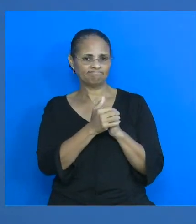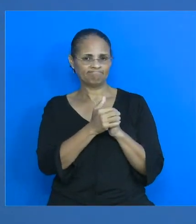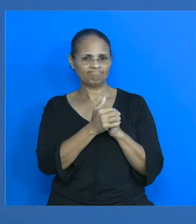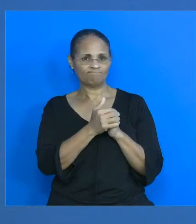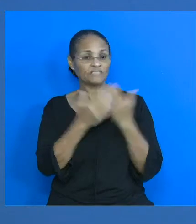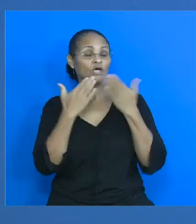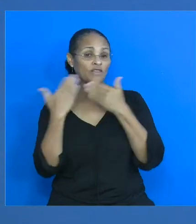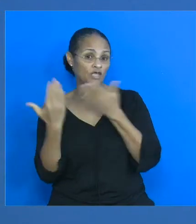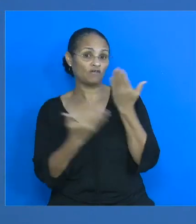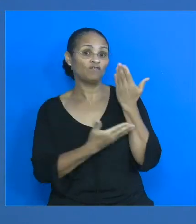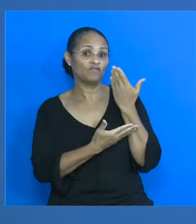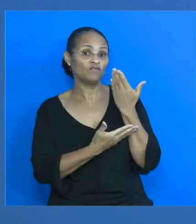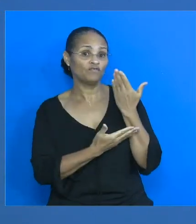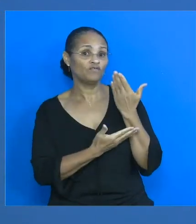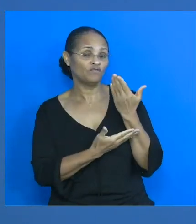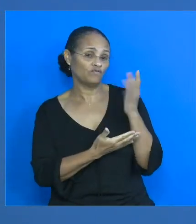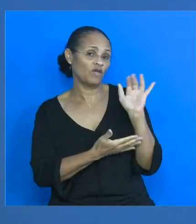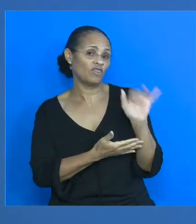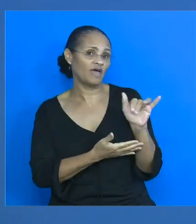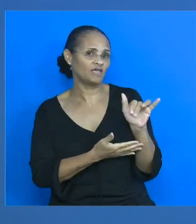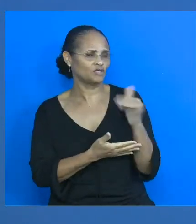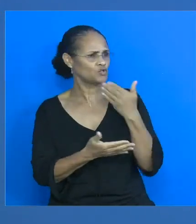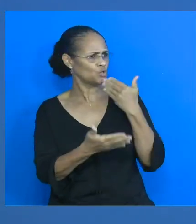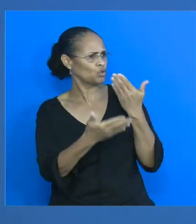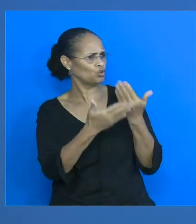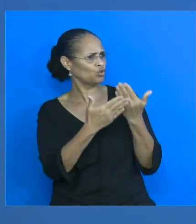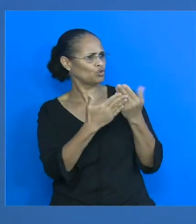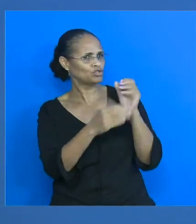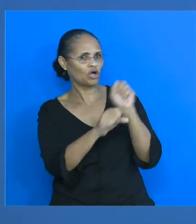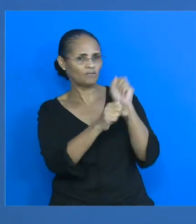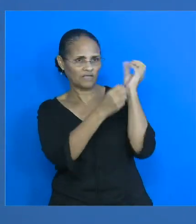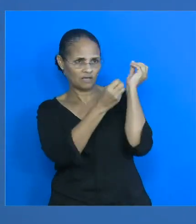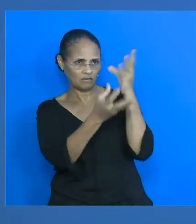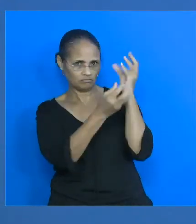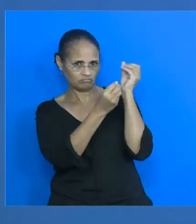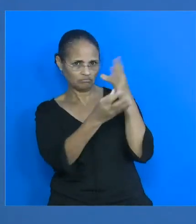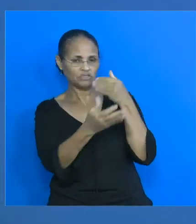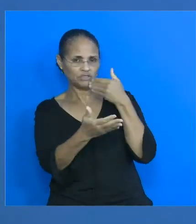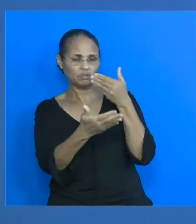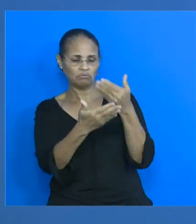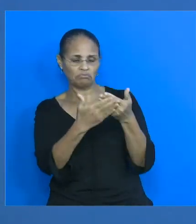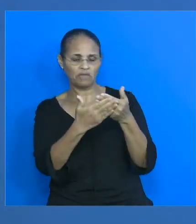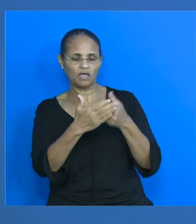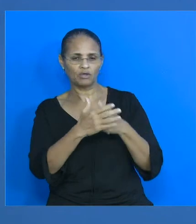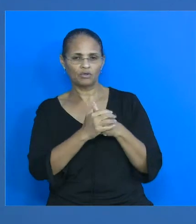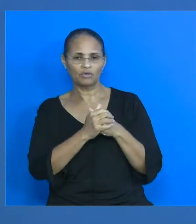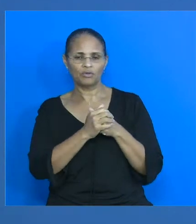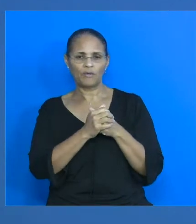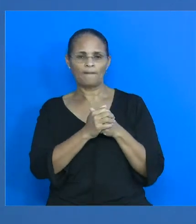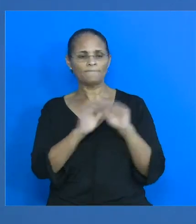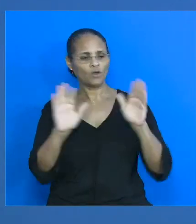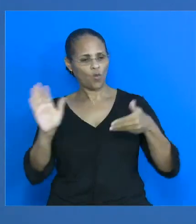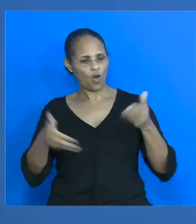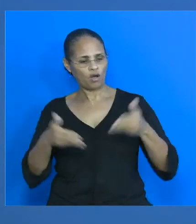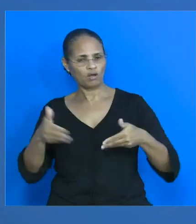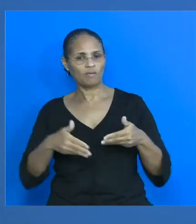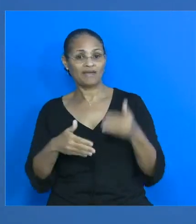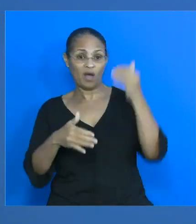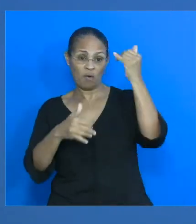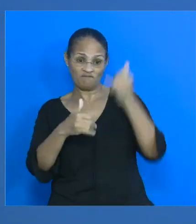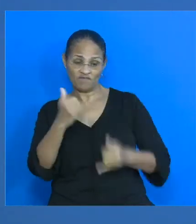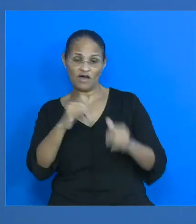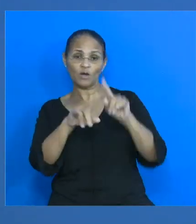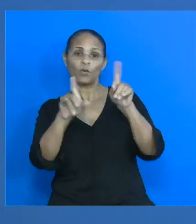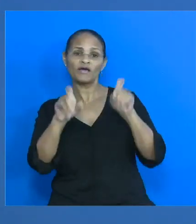Well, thank you for that. It's bizarre. We're doing a pretty good job of getting that updated, so thank you. You're welcome. And then my final question